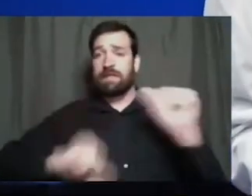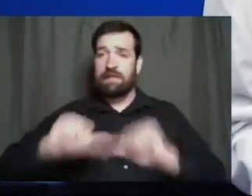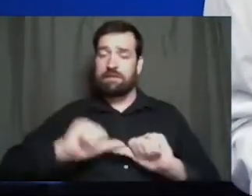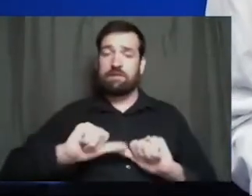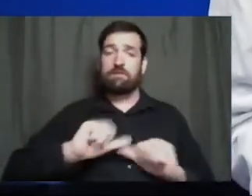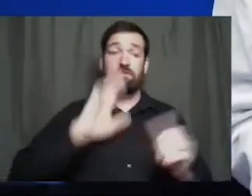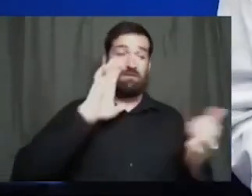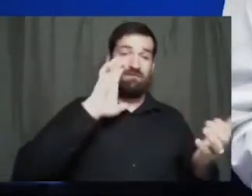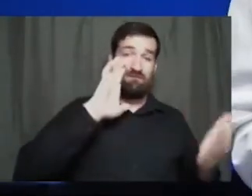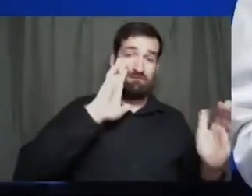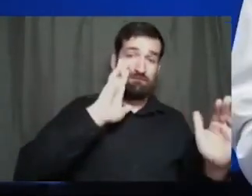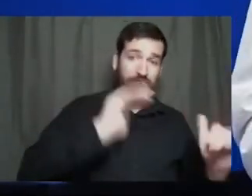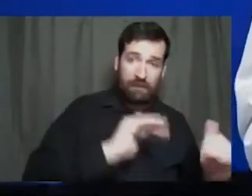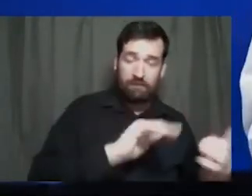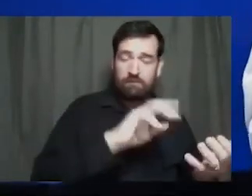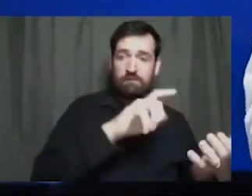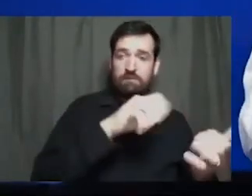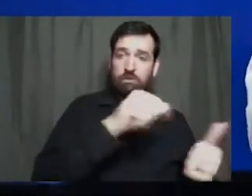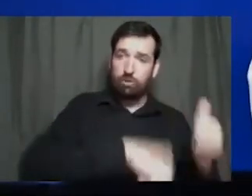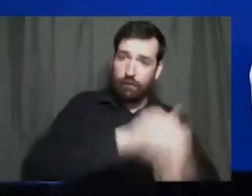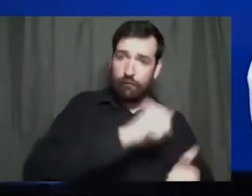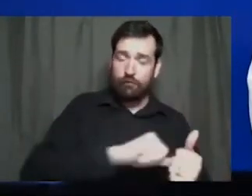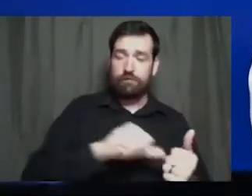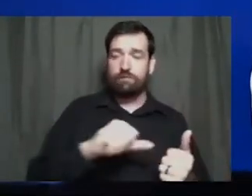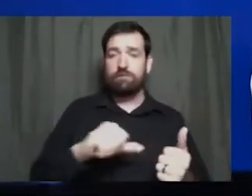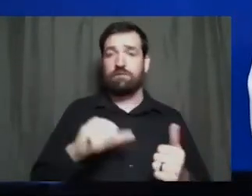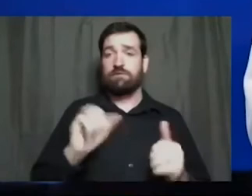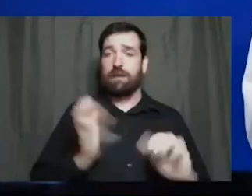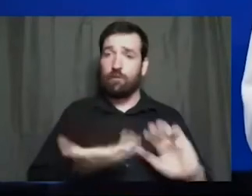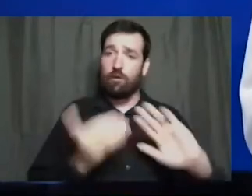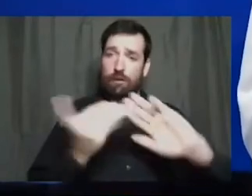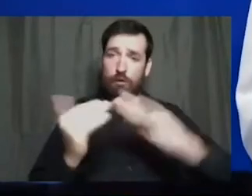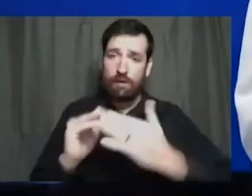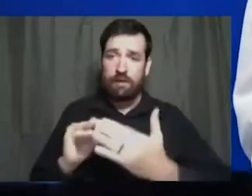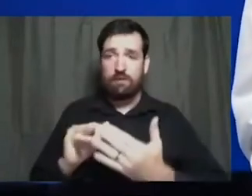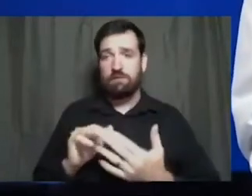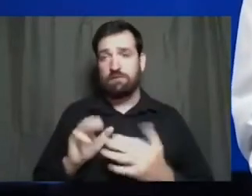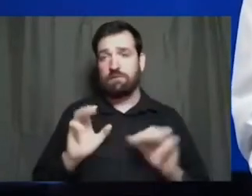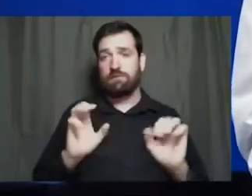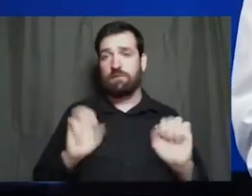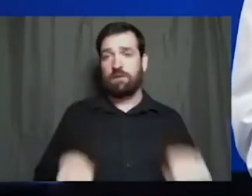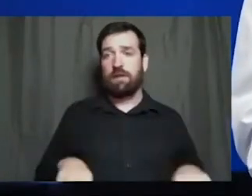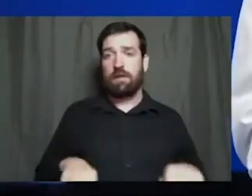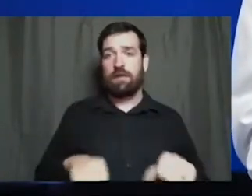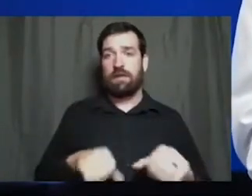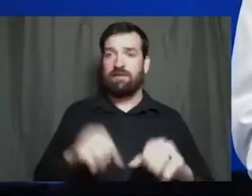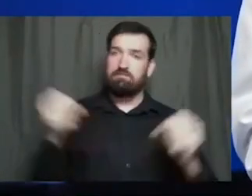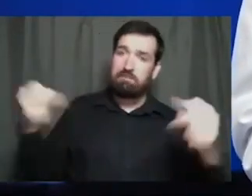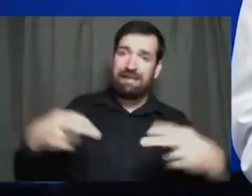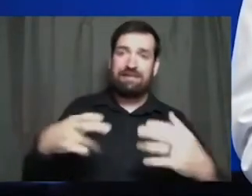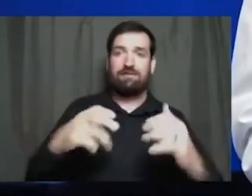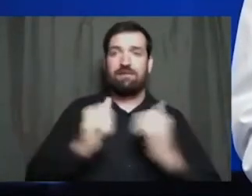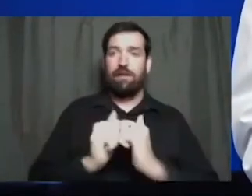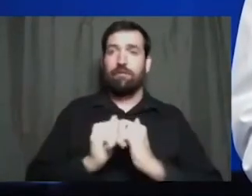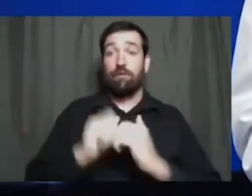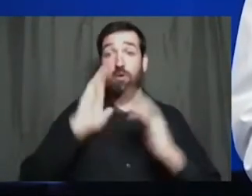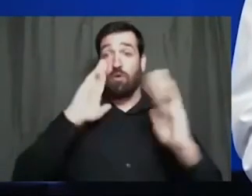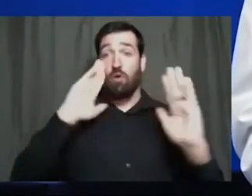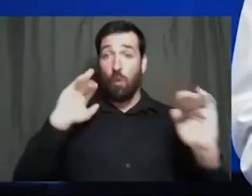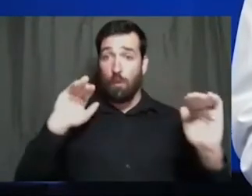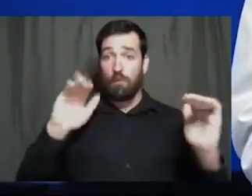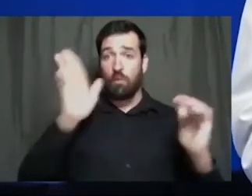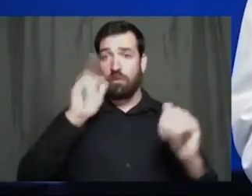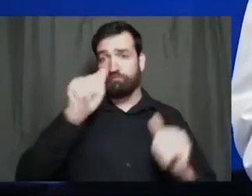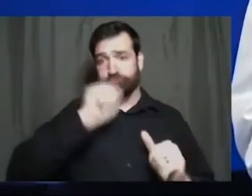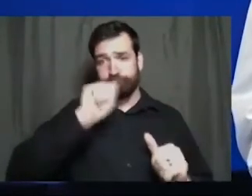decision, and faith in our community that we can beat this together. Hope that we will get through this together, and for